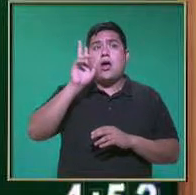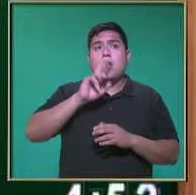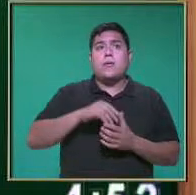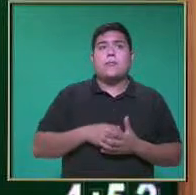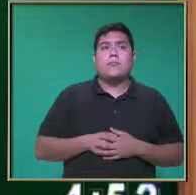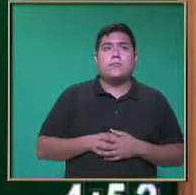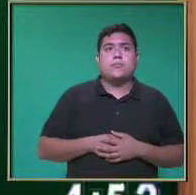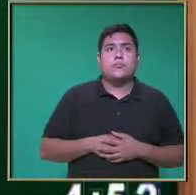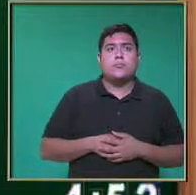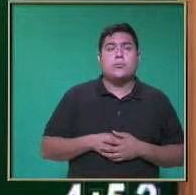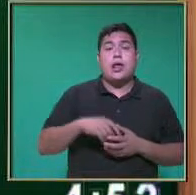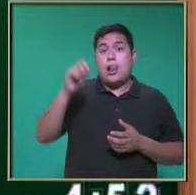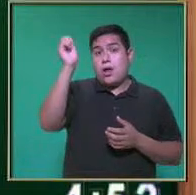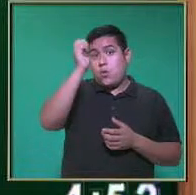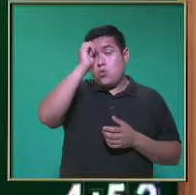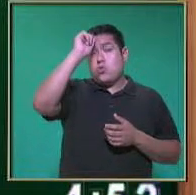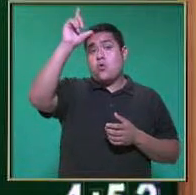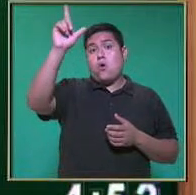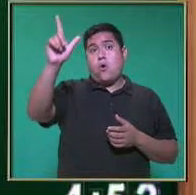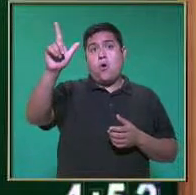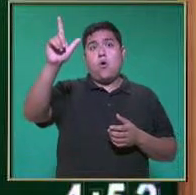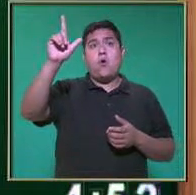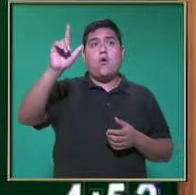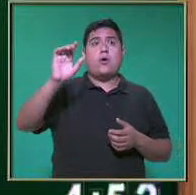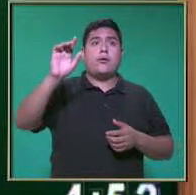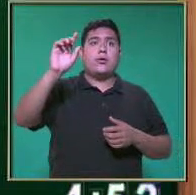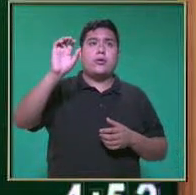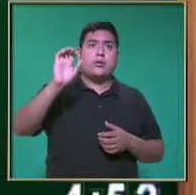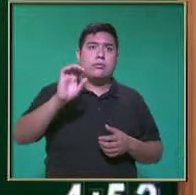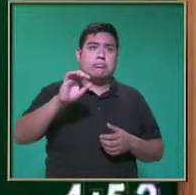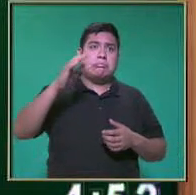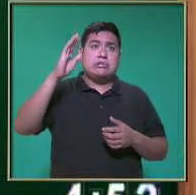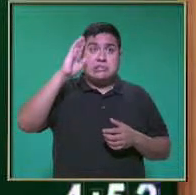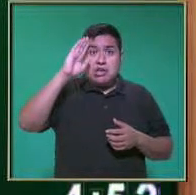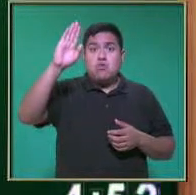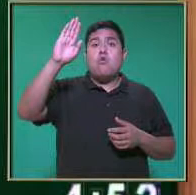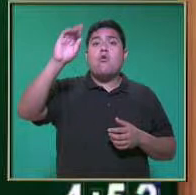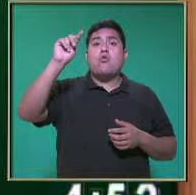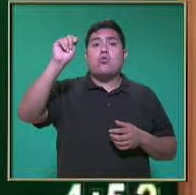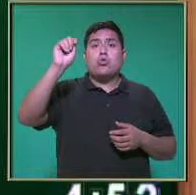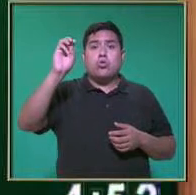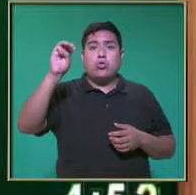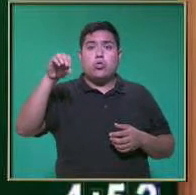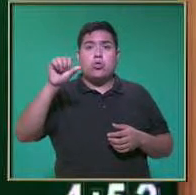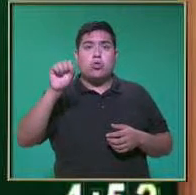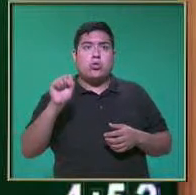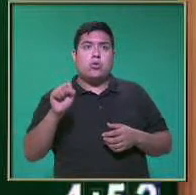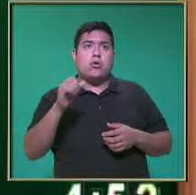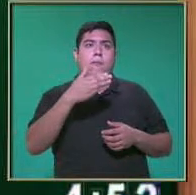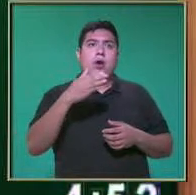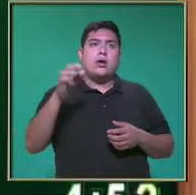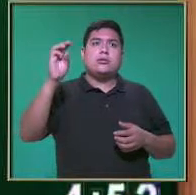Malory, 1485. Es un extracto de la muerte de Arturo por Sir Thomas Malory de